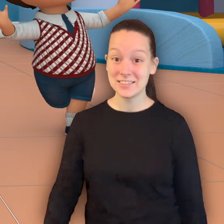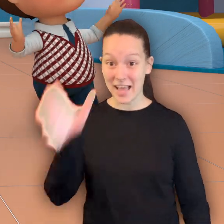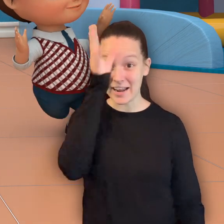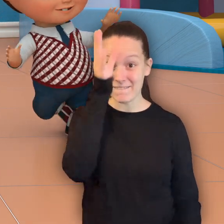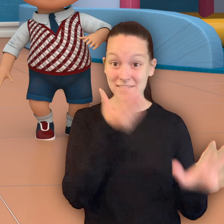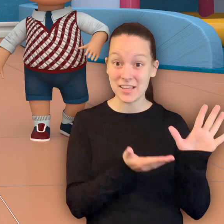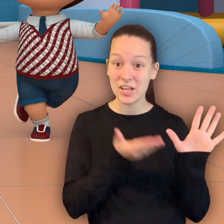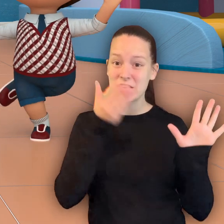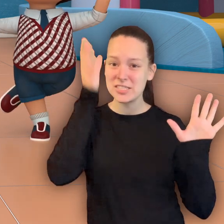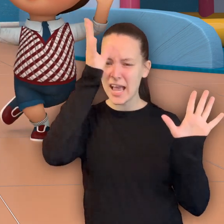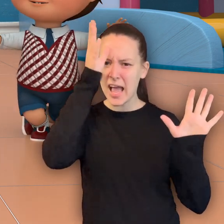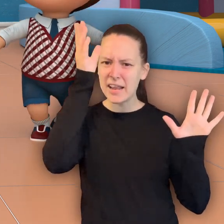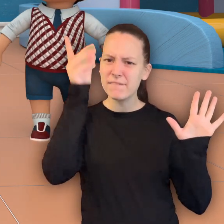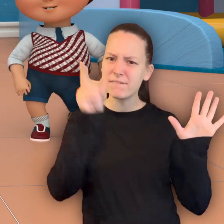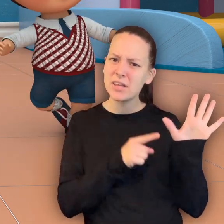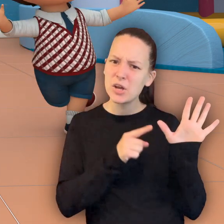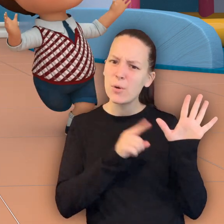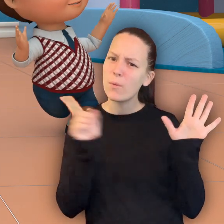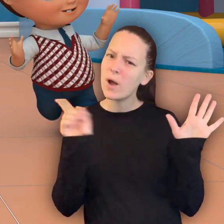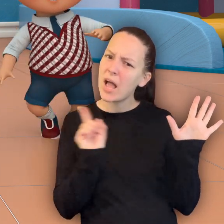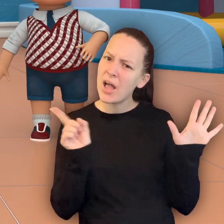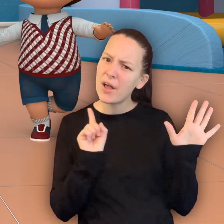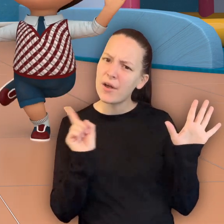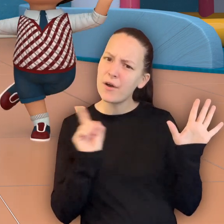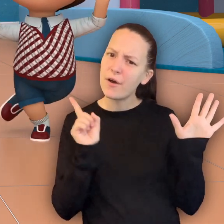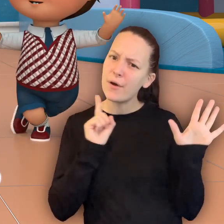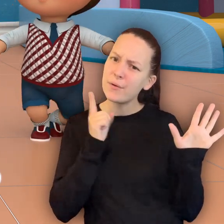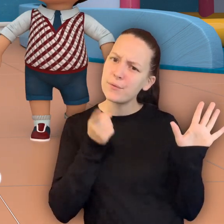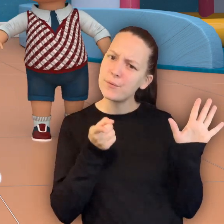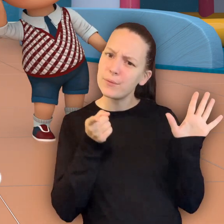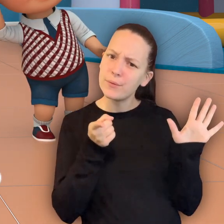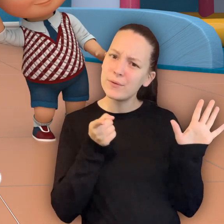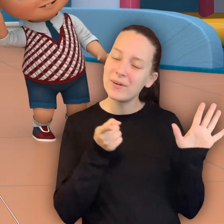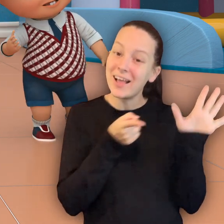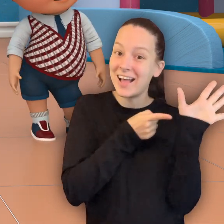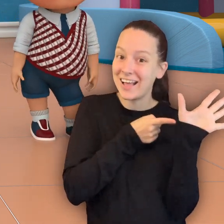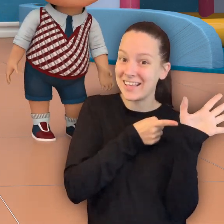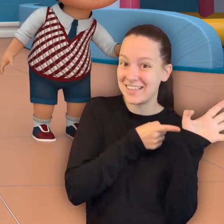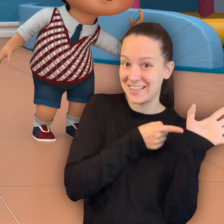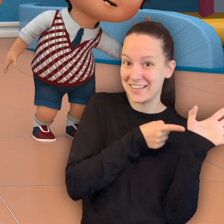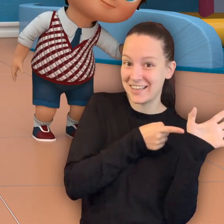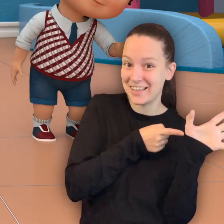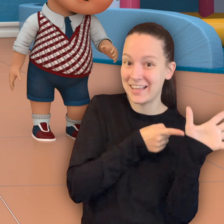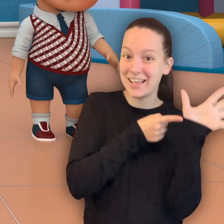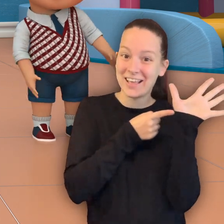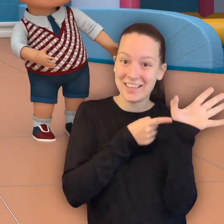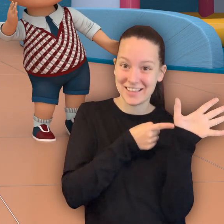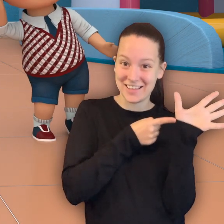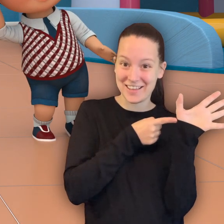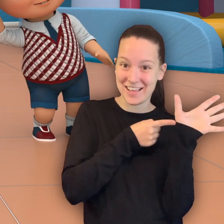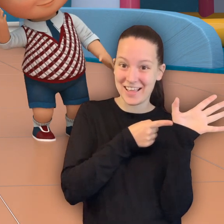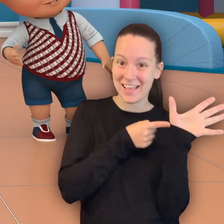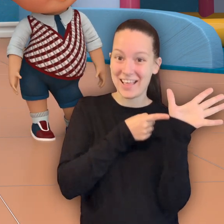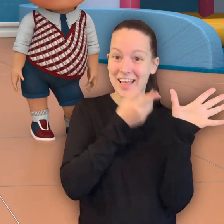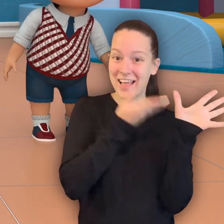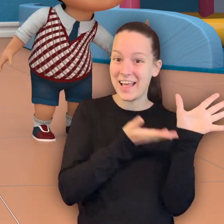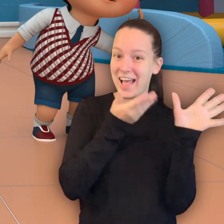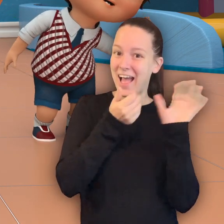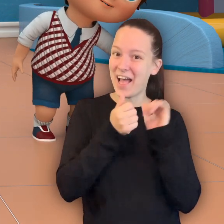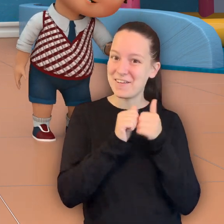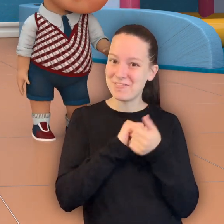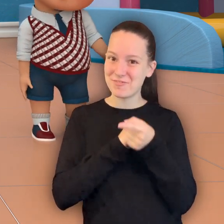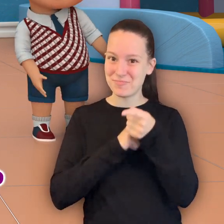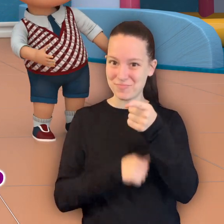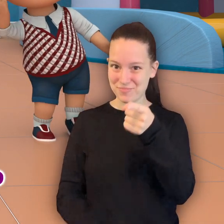Daddy finger, daddy finger, where are you? Here I am, here I